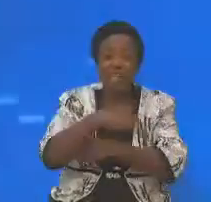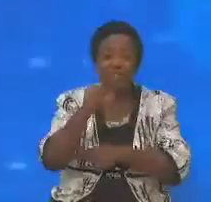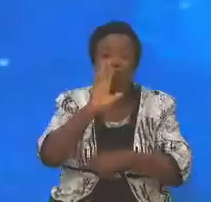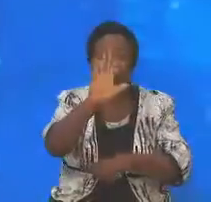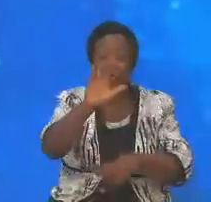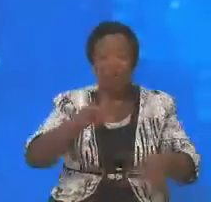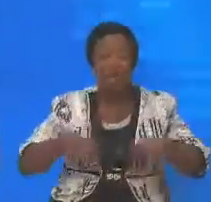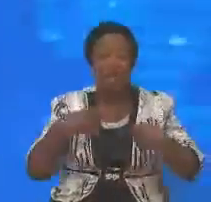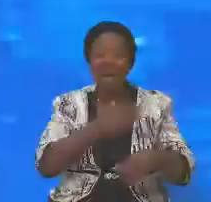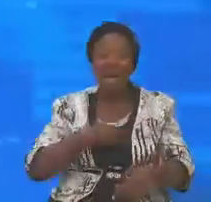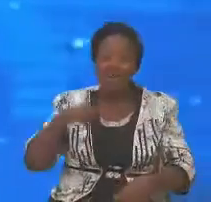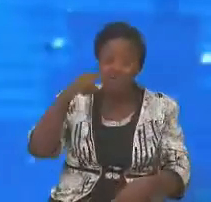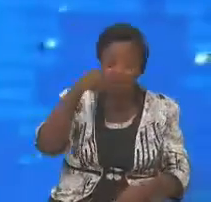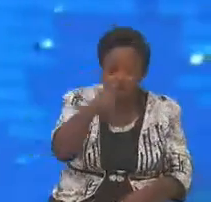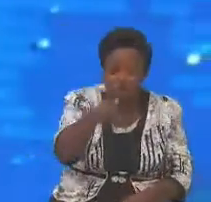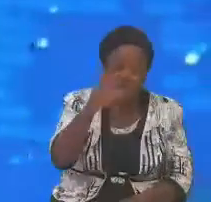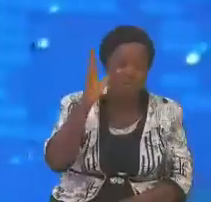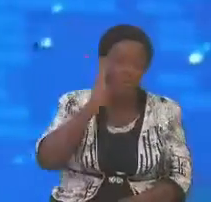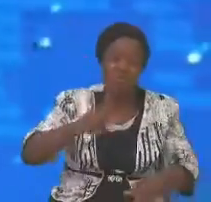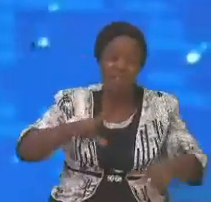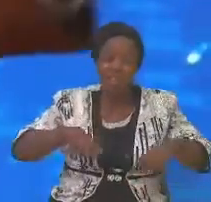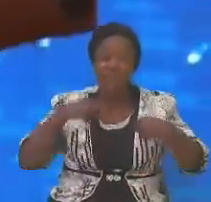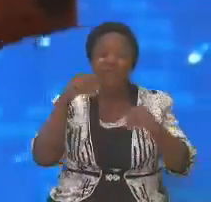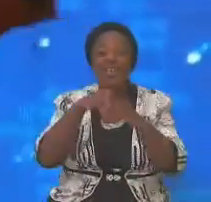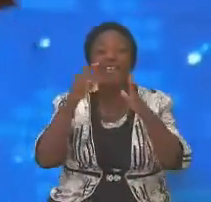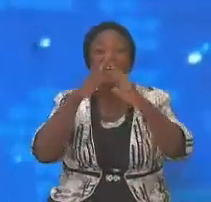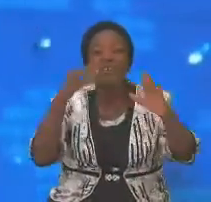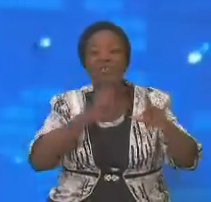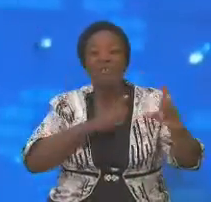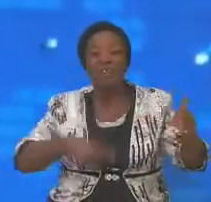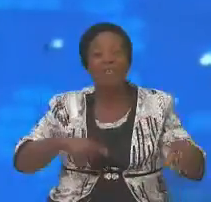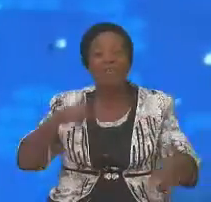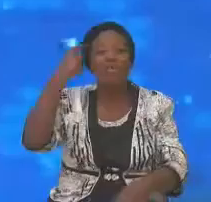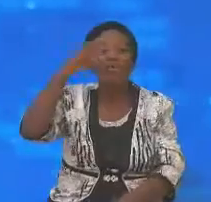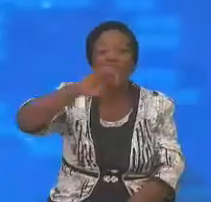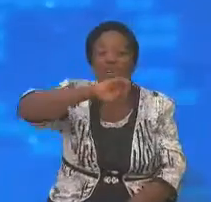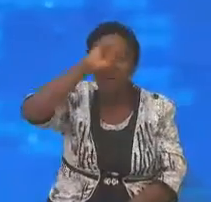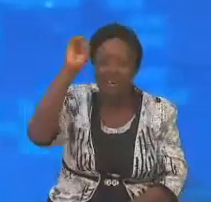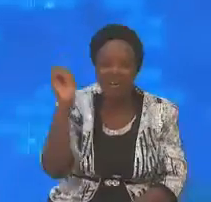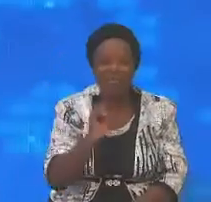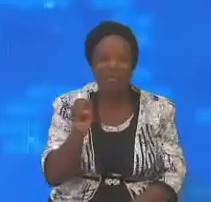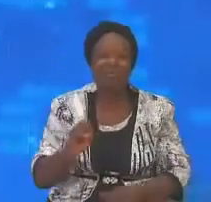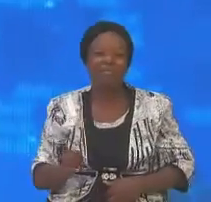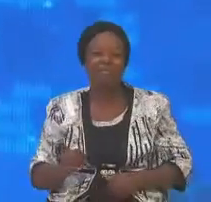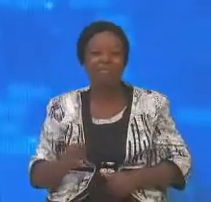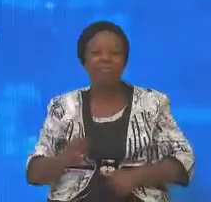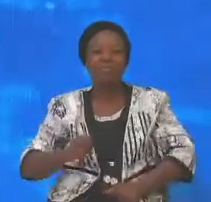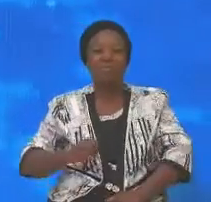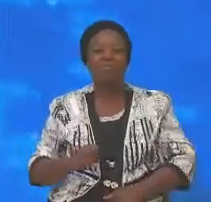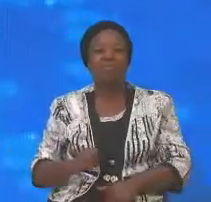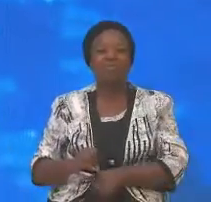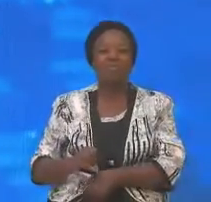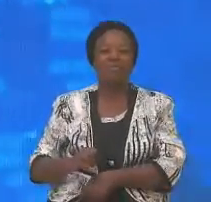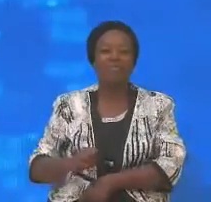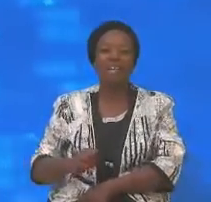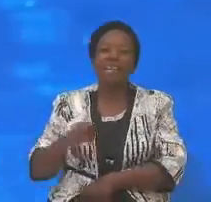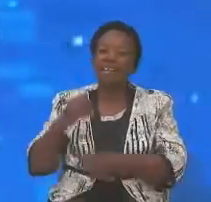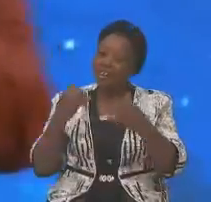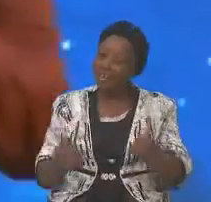the days of your life, and you will dwell in the house of the Lord